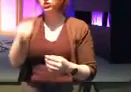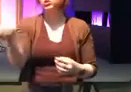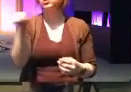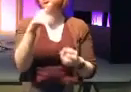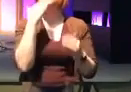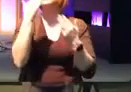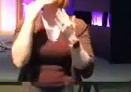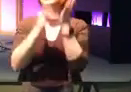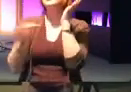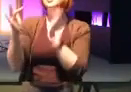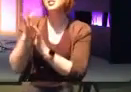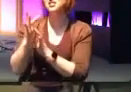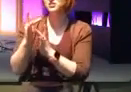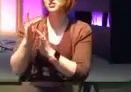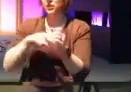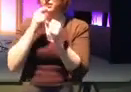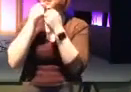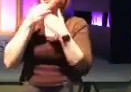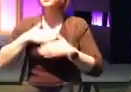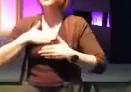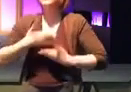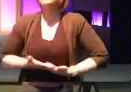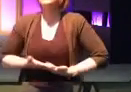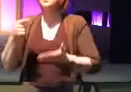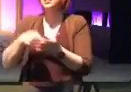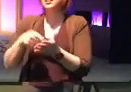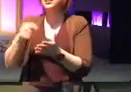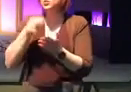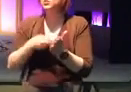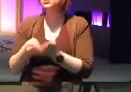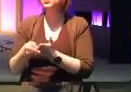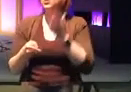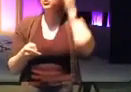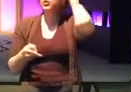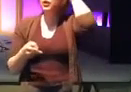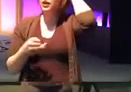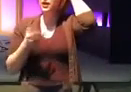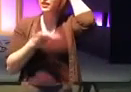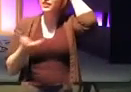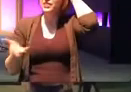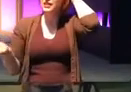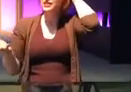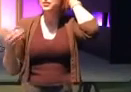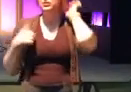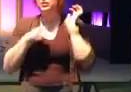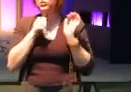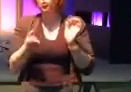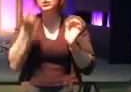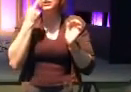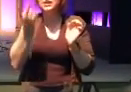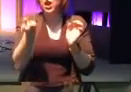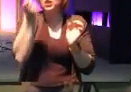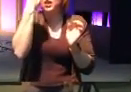We confess these truths that even in our lives, in ways we don't see and understand, God,